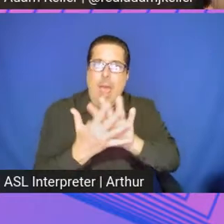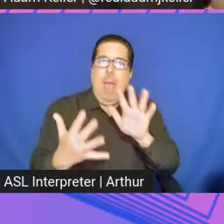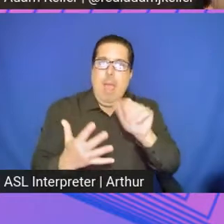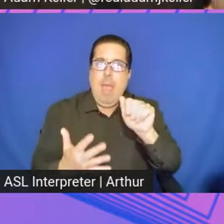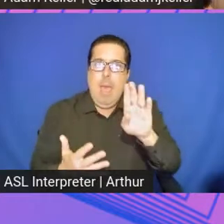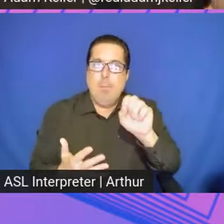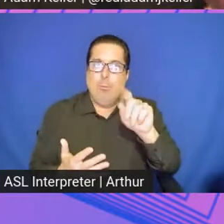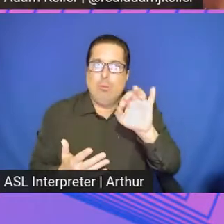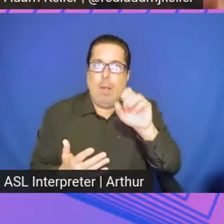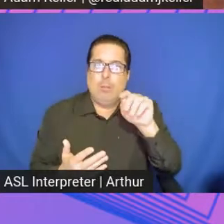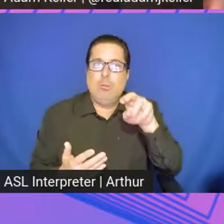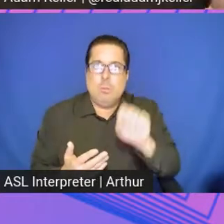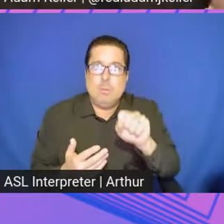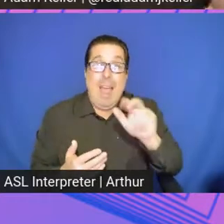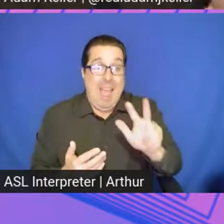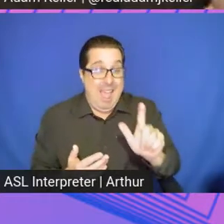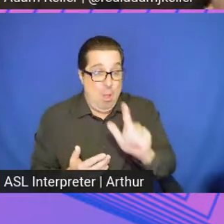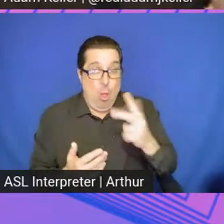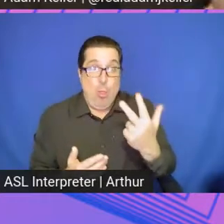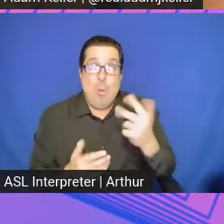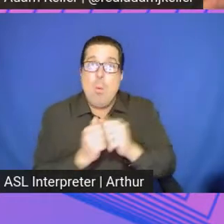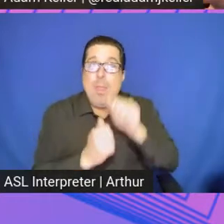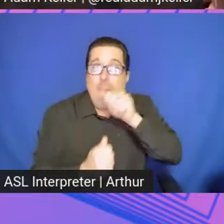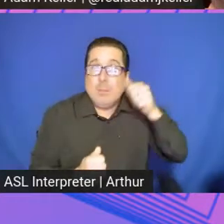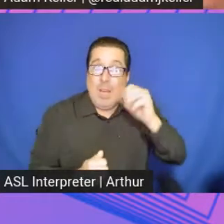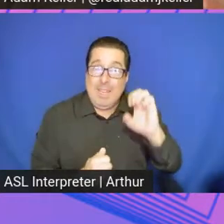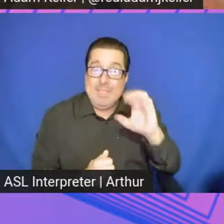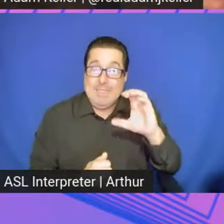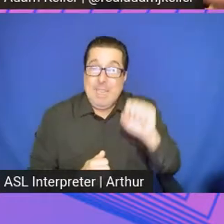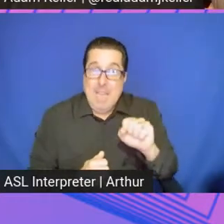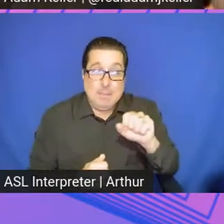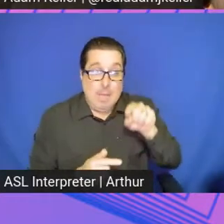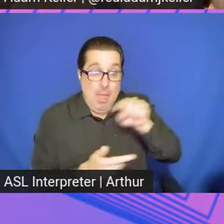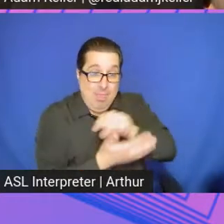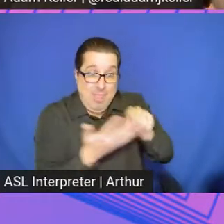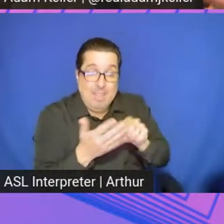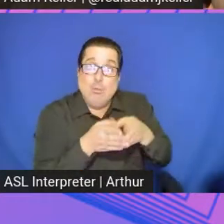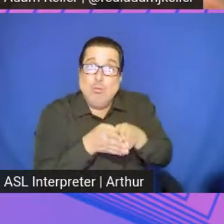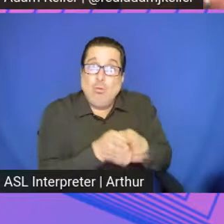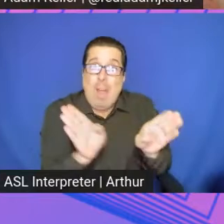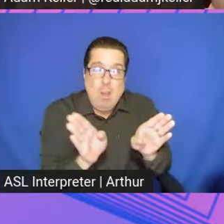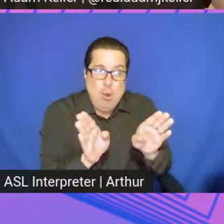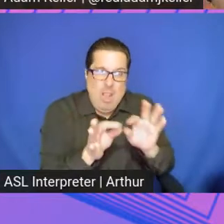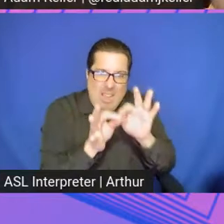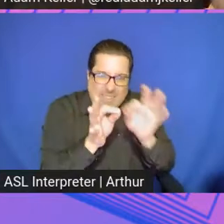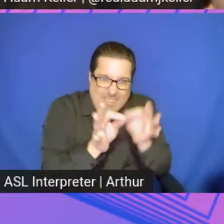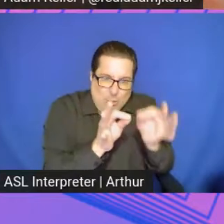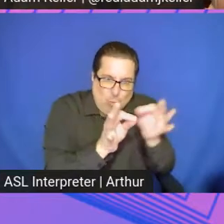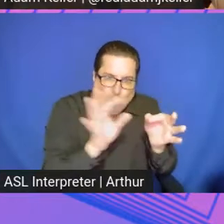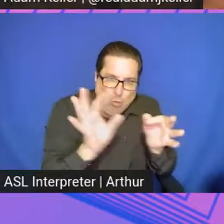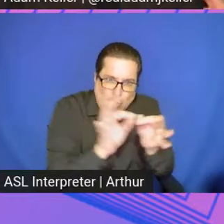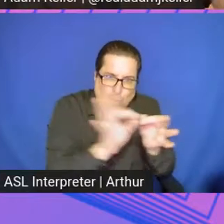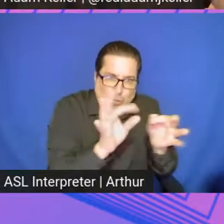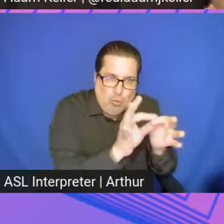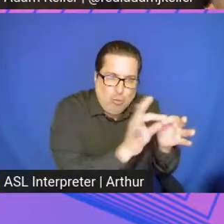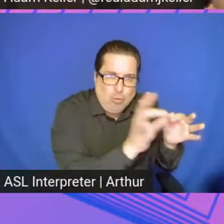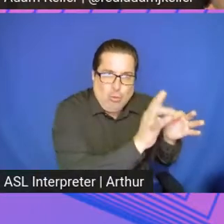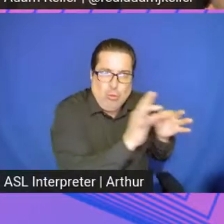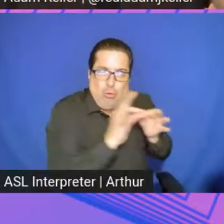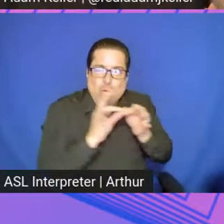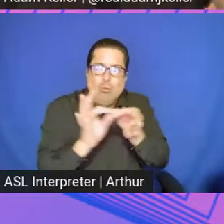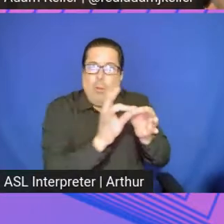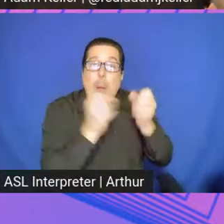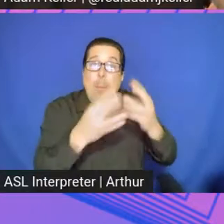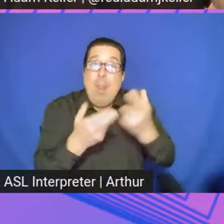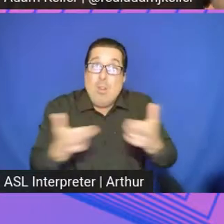use an L3 construct with Amazon ECS. But these generally stitch many components together, many resources together on